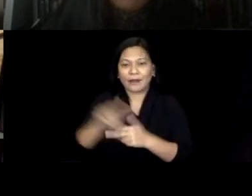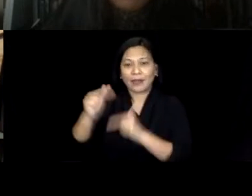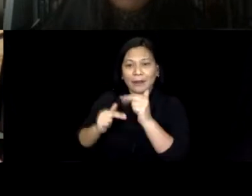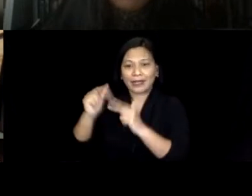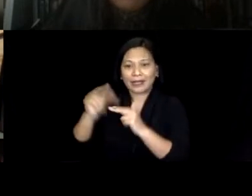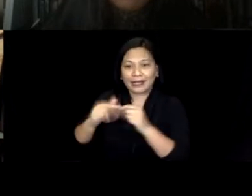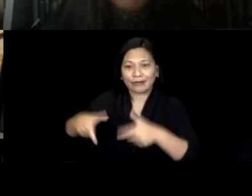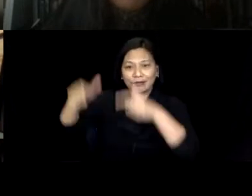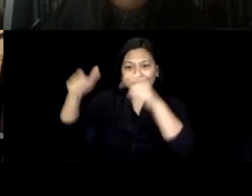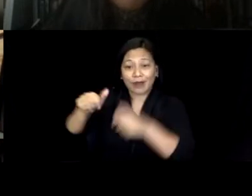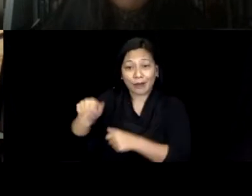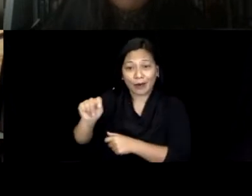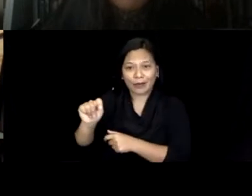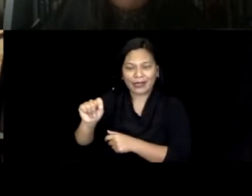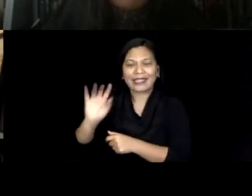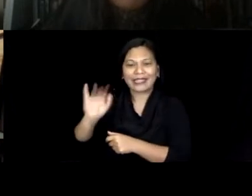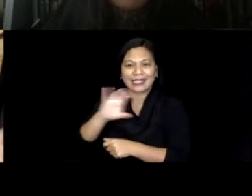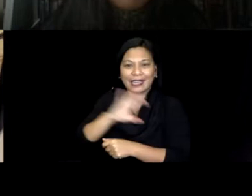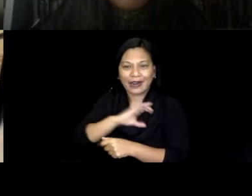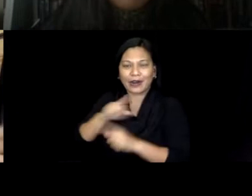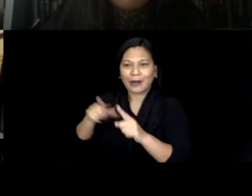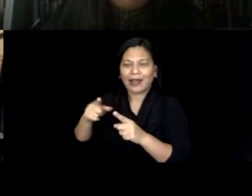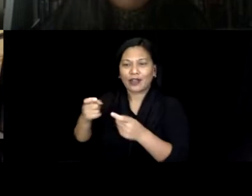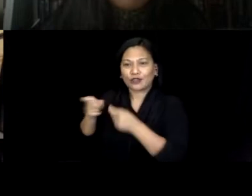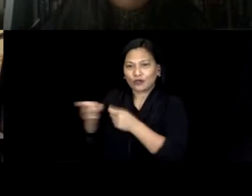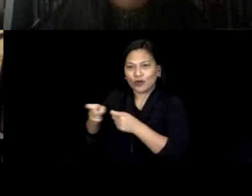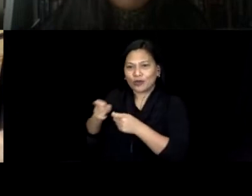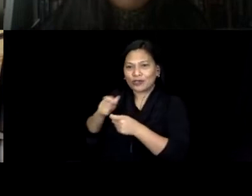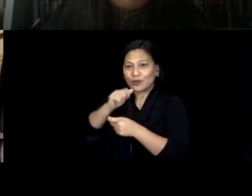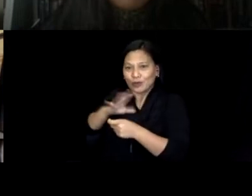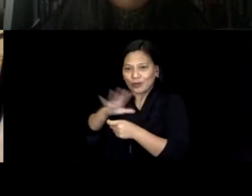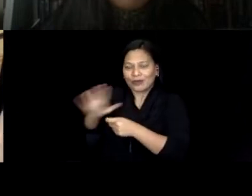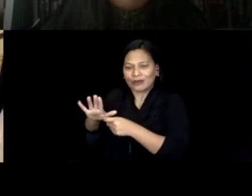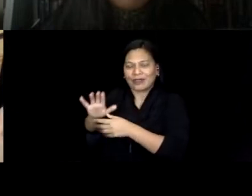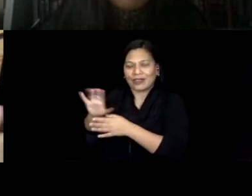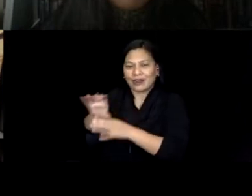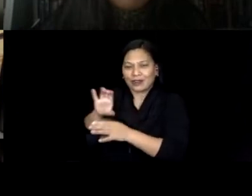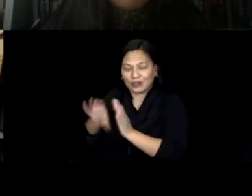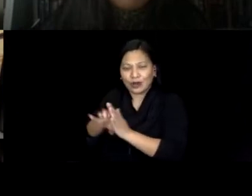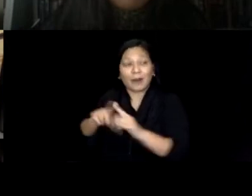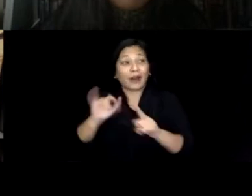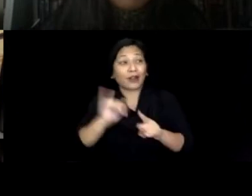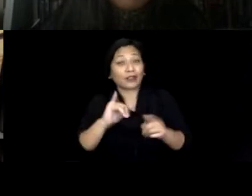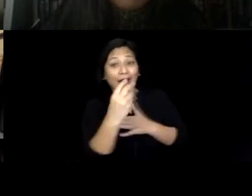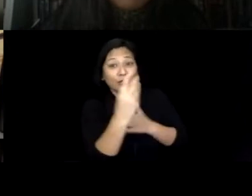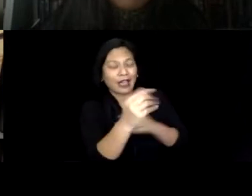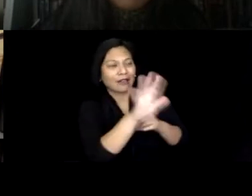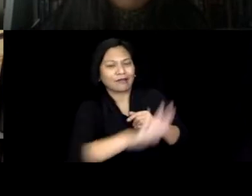her control, but also the outside, which is already a mediated landscape, it's